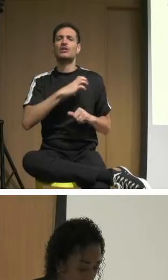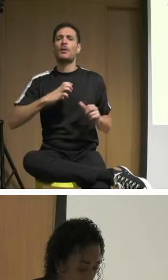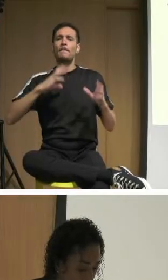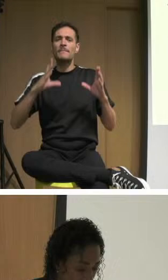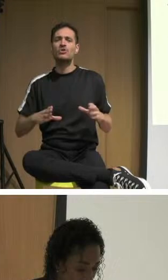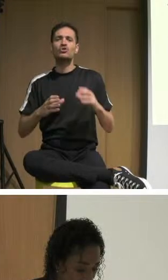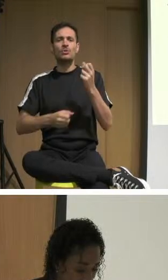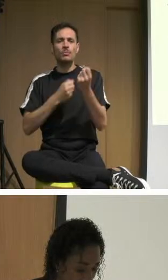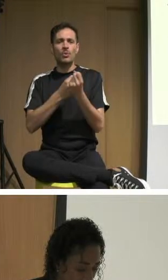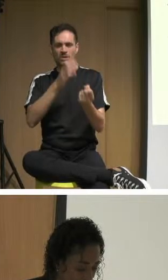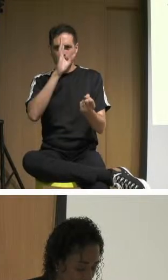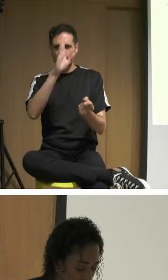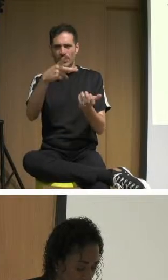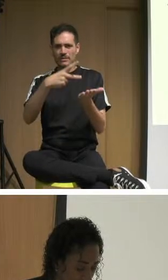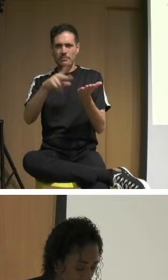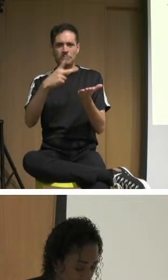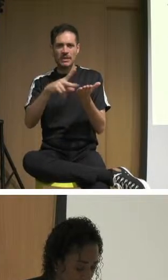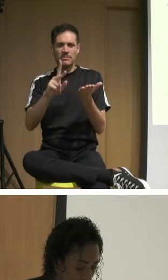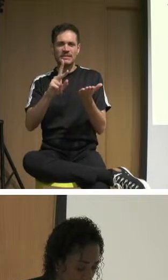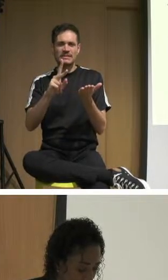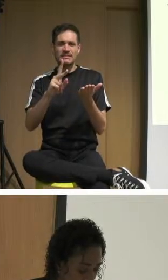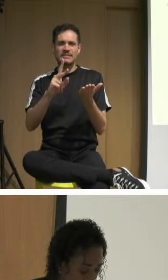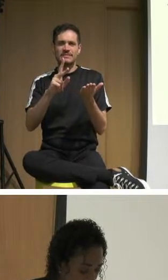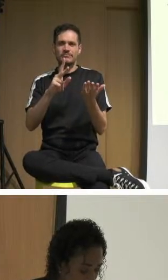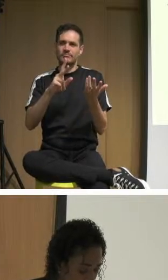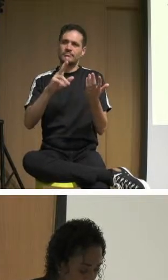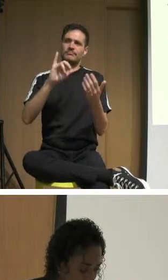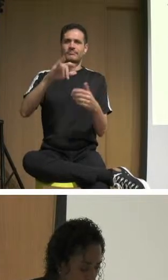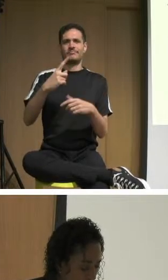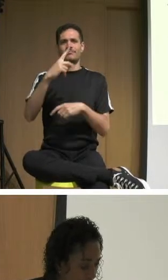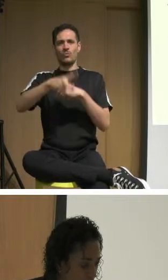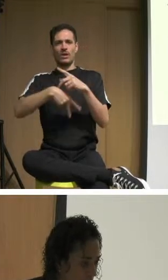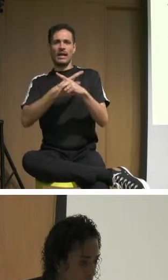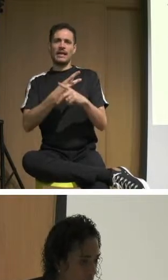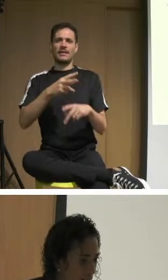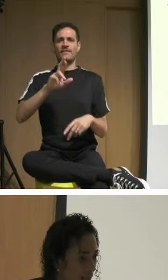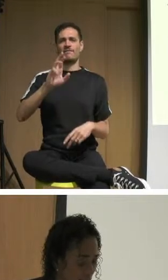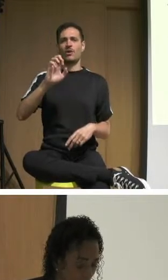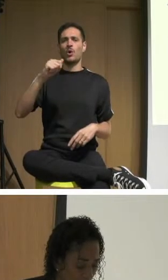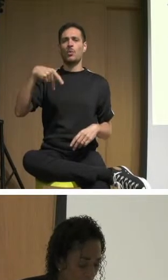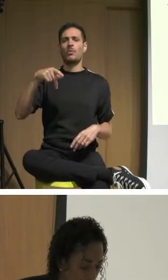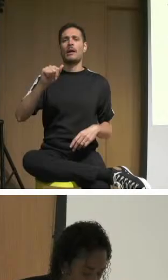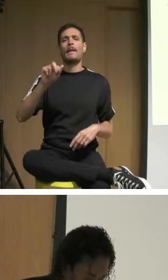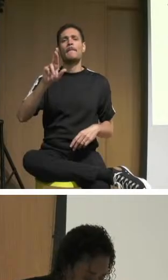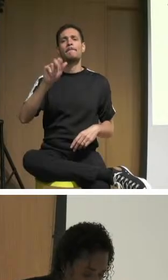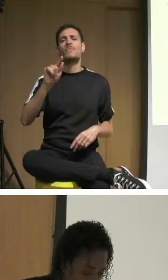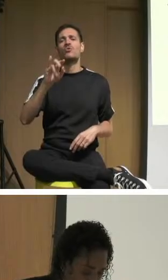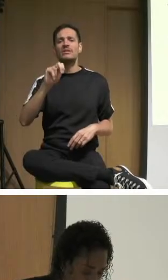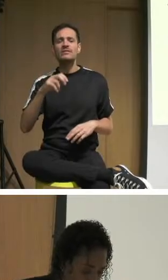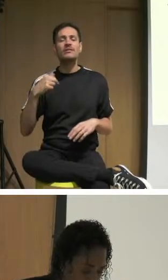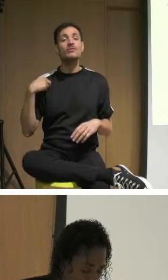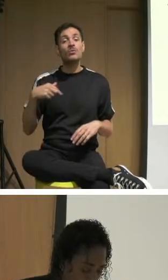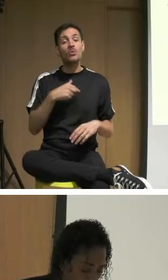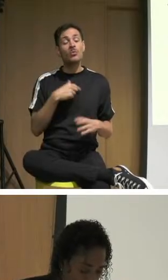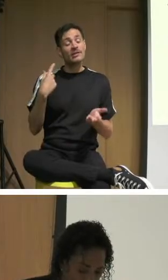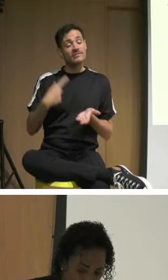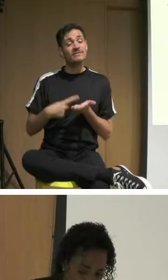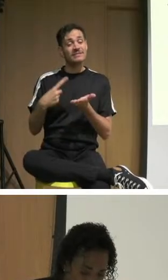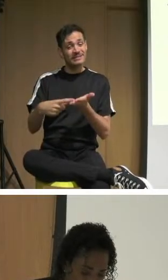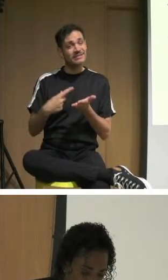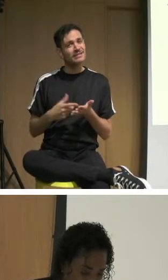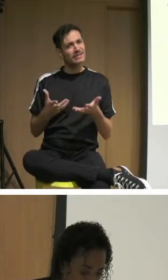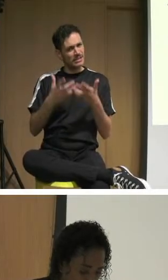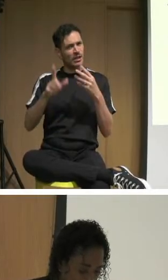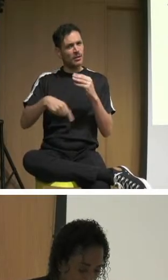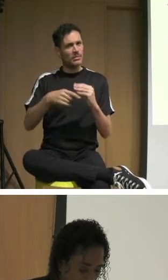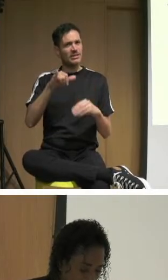a form of reparations and compensation. We talked a lot about, let me say it differently. The way that this